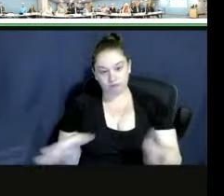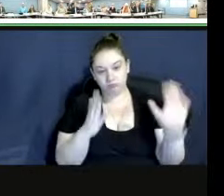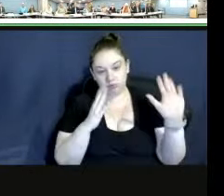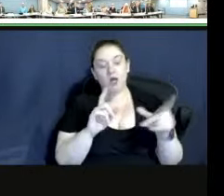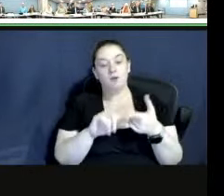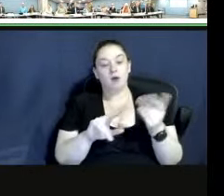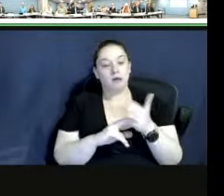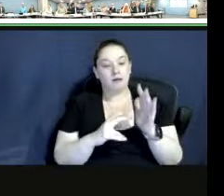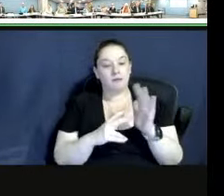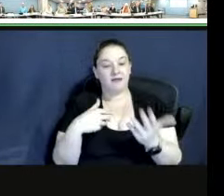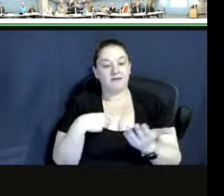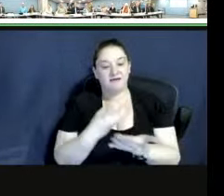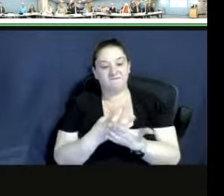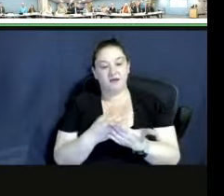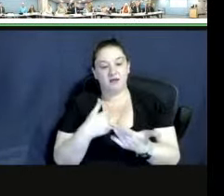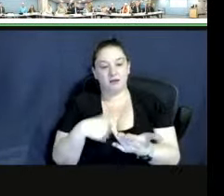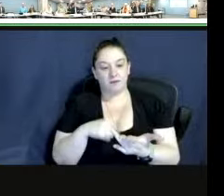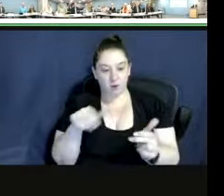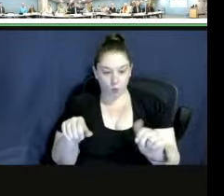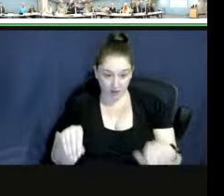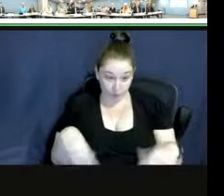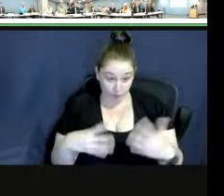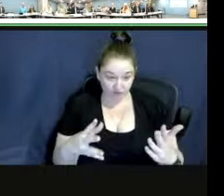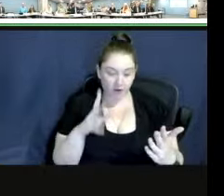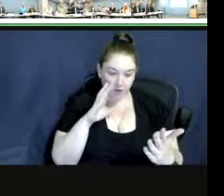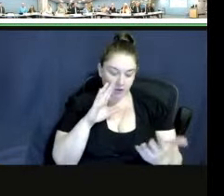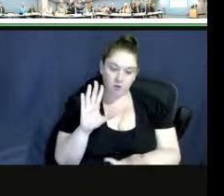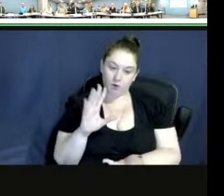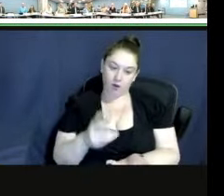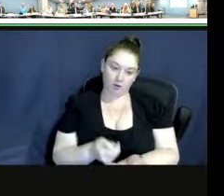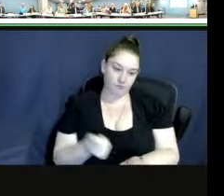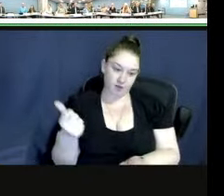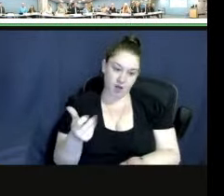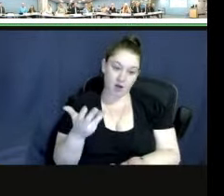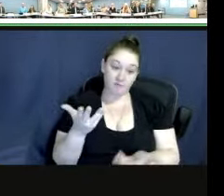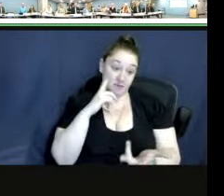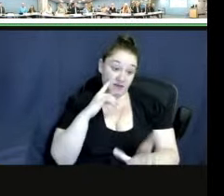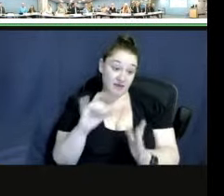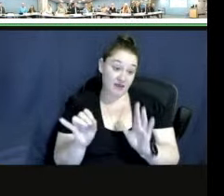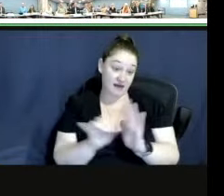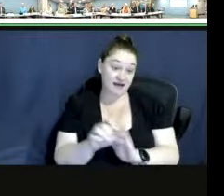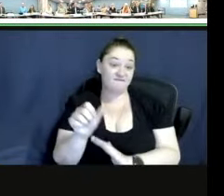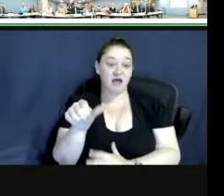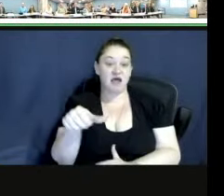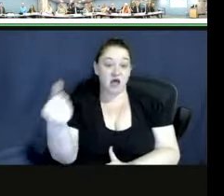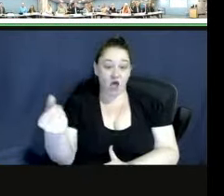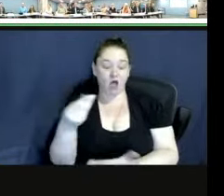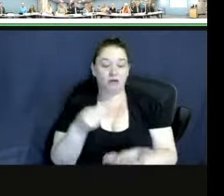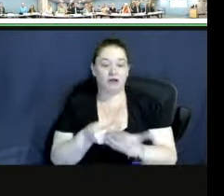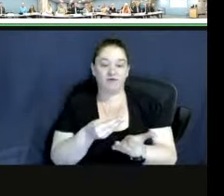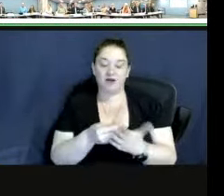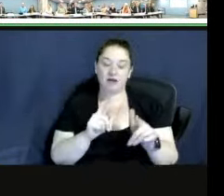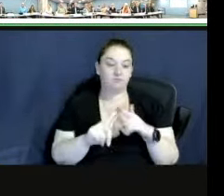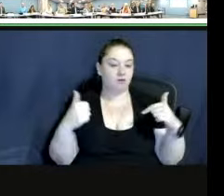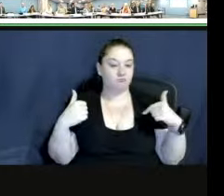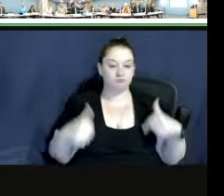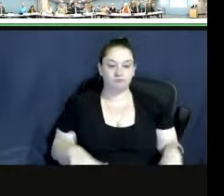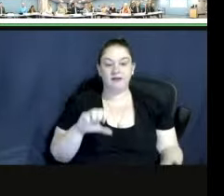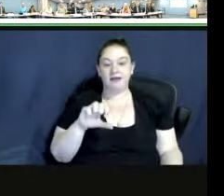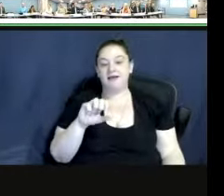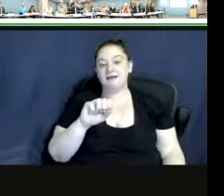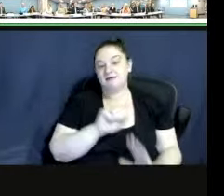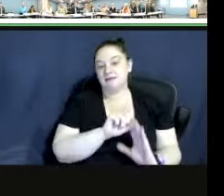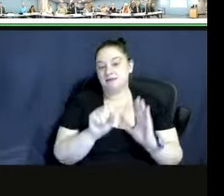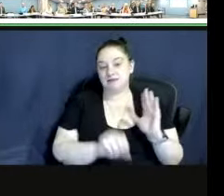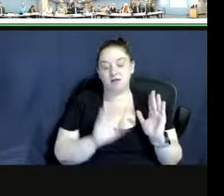providing would go away. They might be able to identify other funding, but Salem would no longer pass through